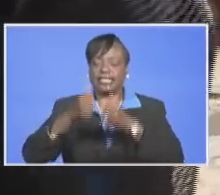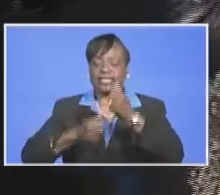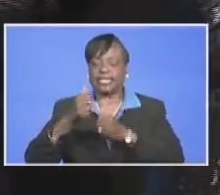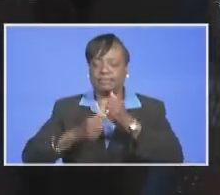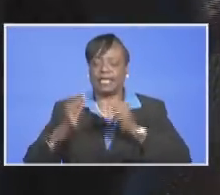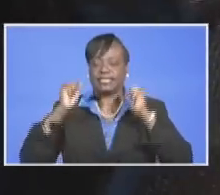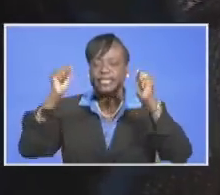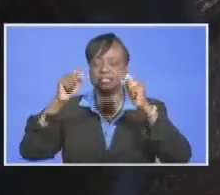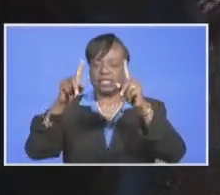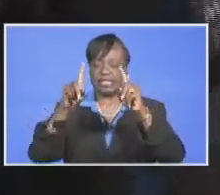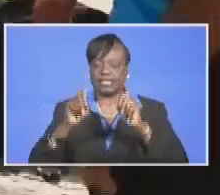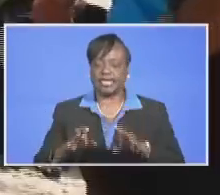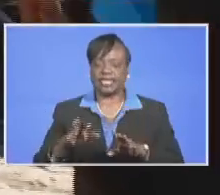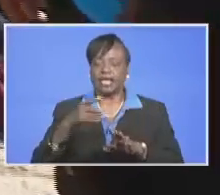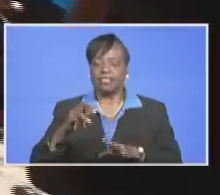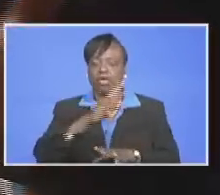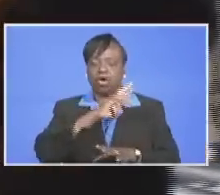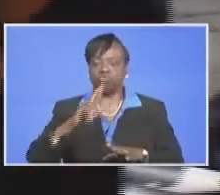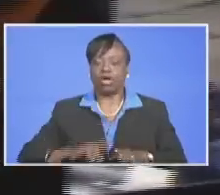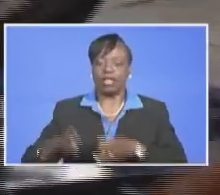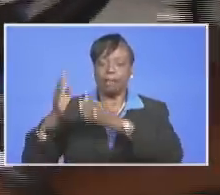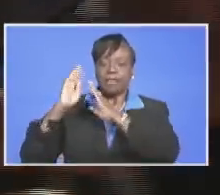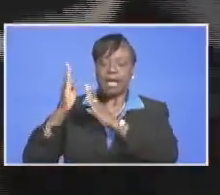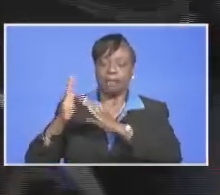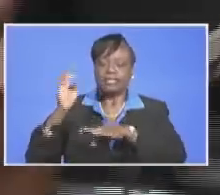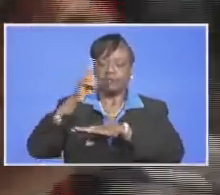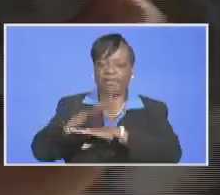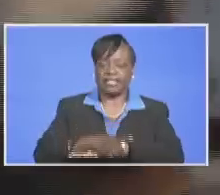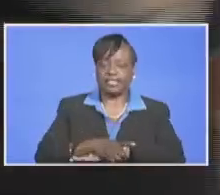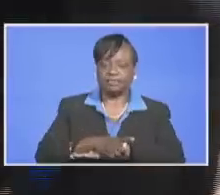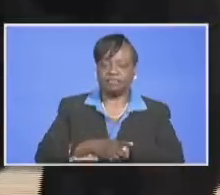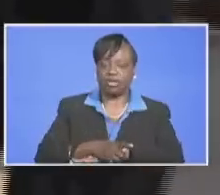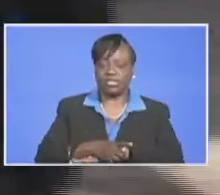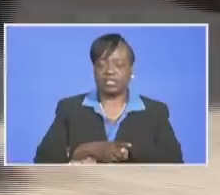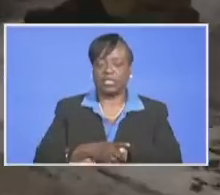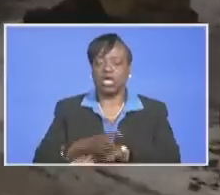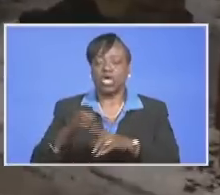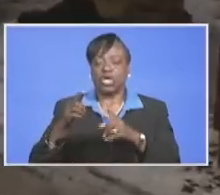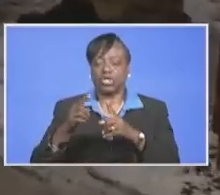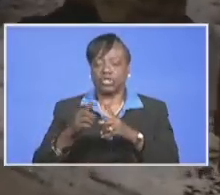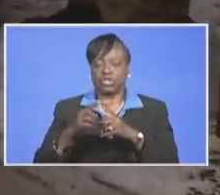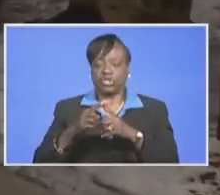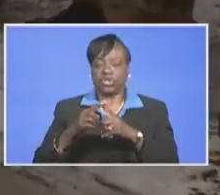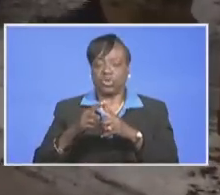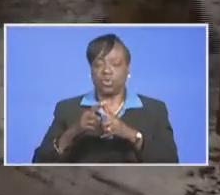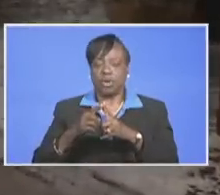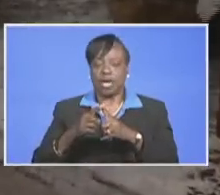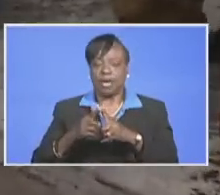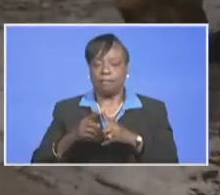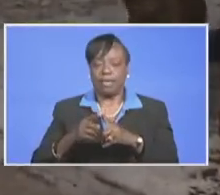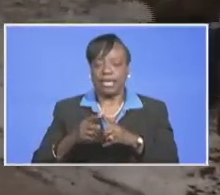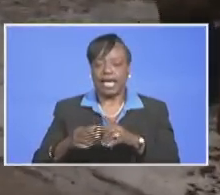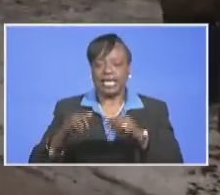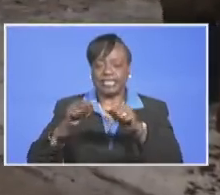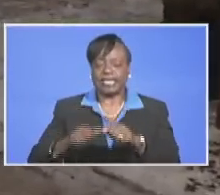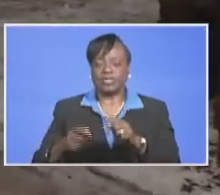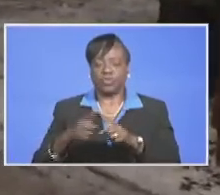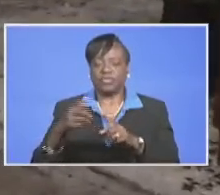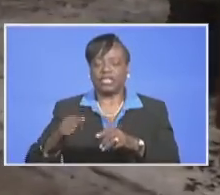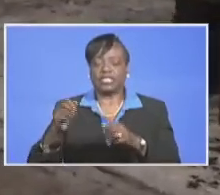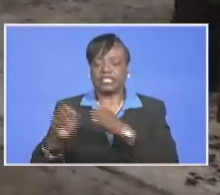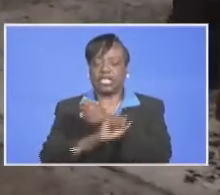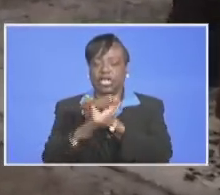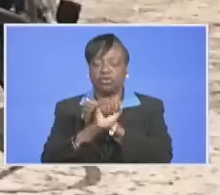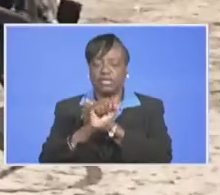Royal Bahamas Defense Force's capacity to respond to a security threat. During an exercise of the Tradewinds program at the Prince George Wharf this morning,